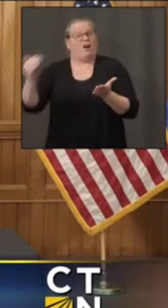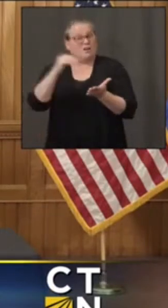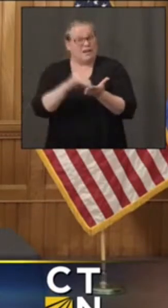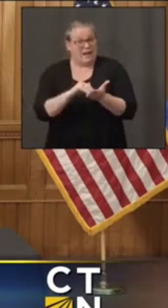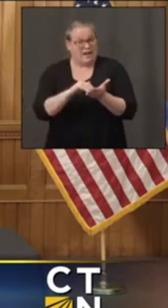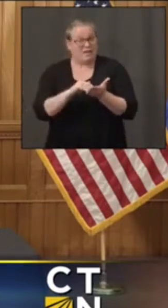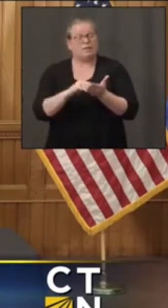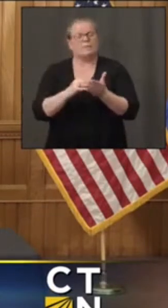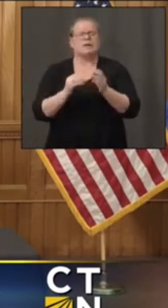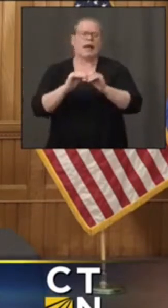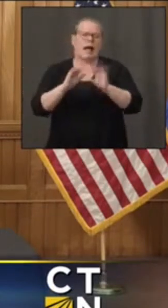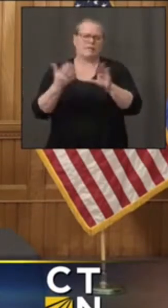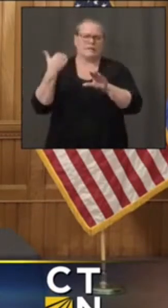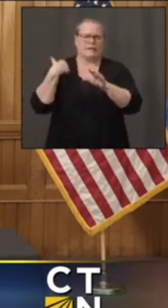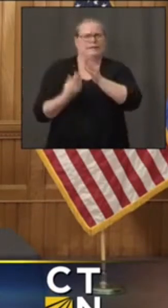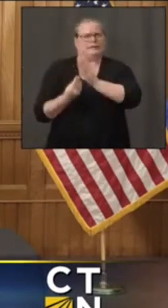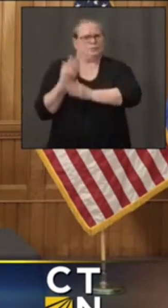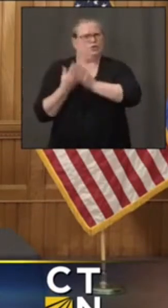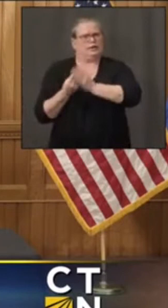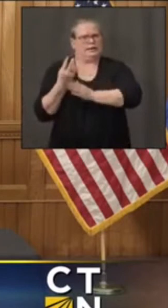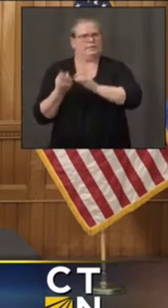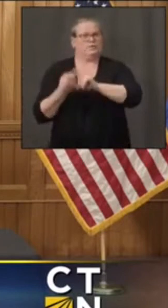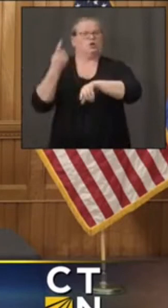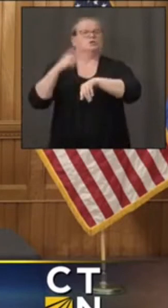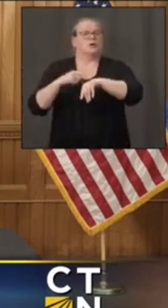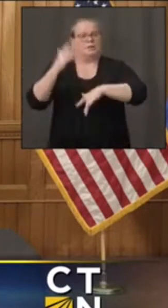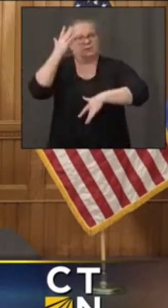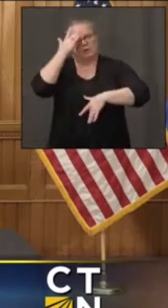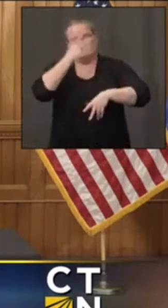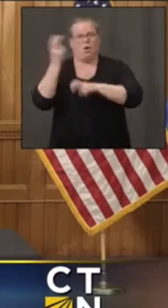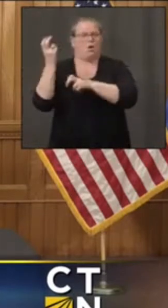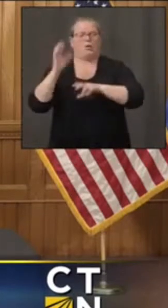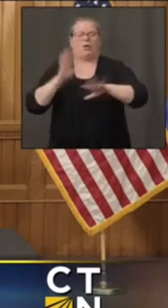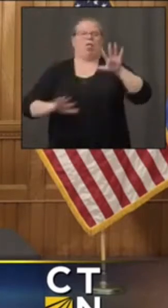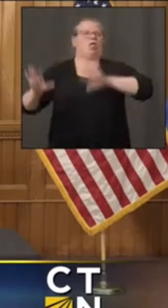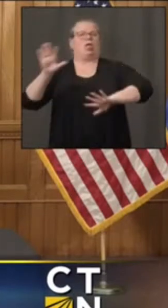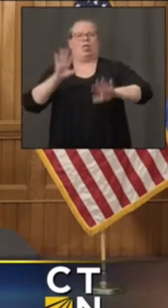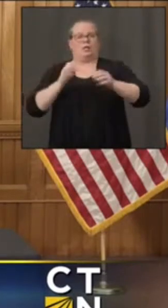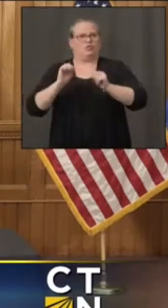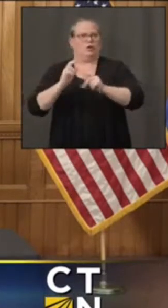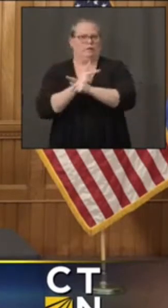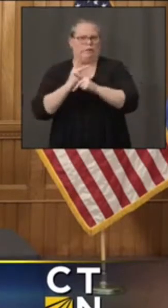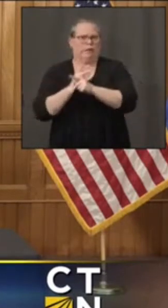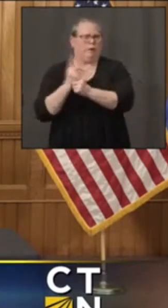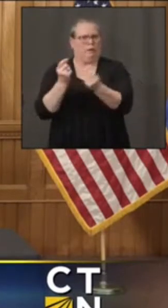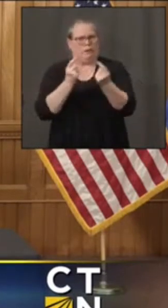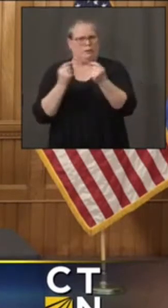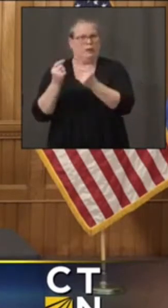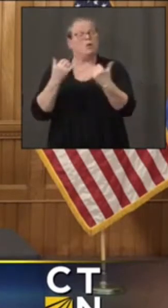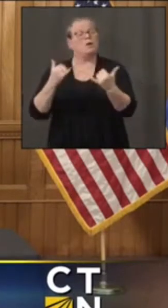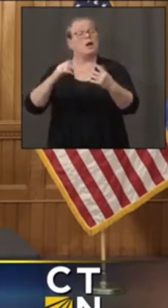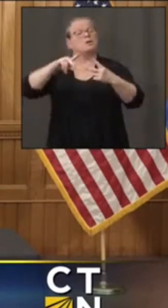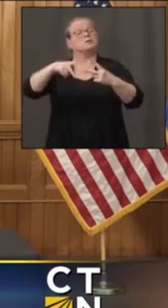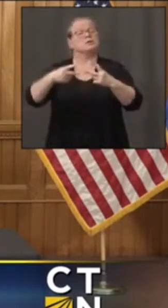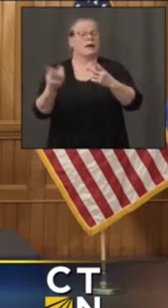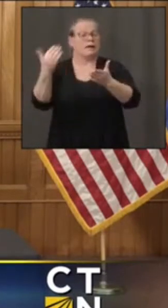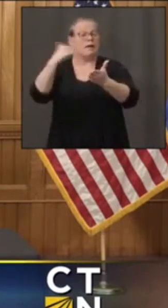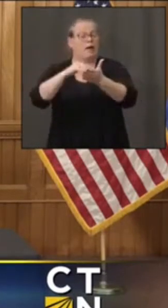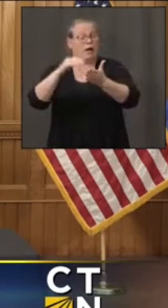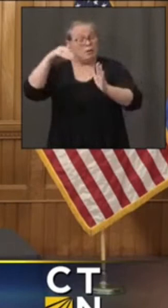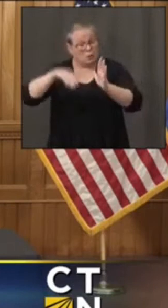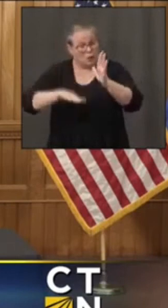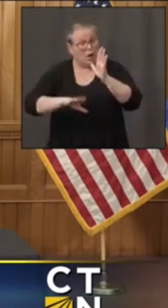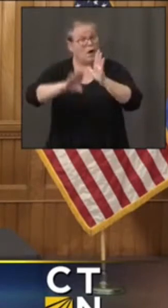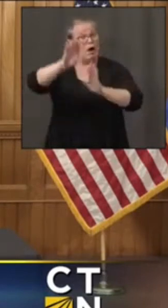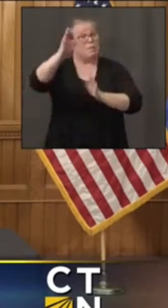round, as you've said many times, you're building the plane as you're flying and kind of figuring out what to do. This second time around, are you planning to